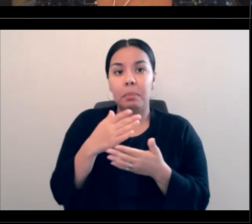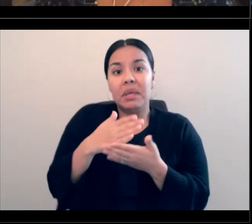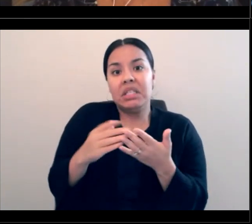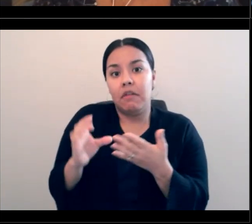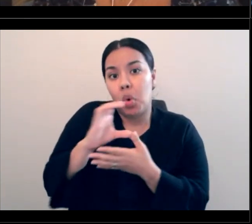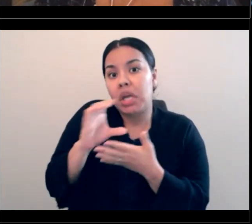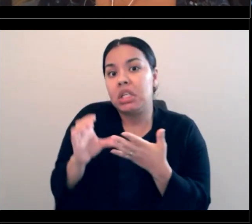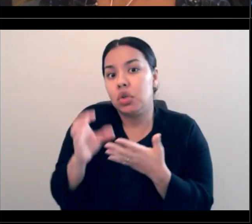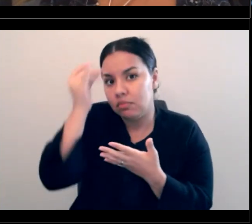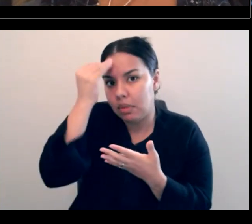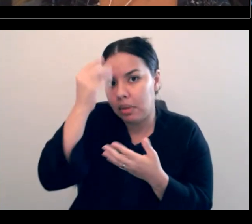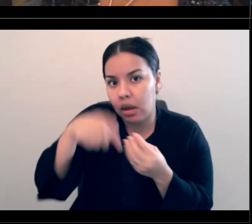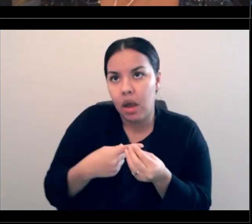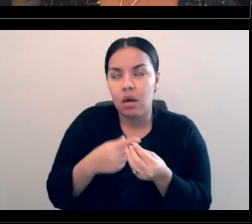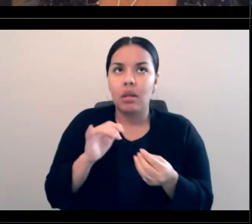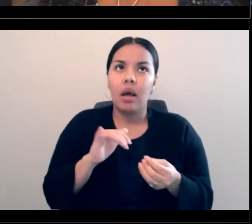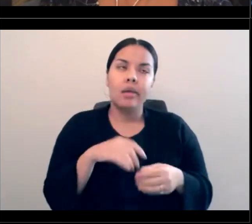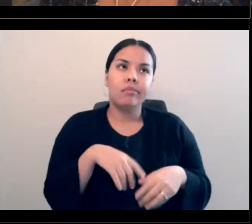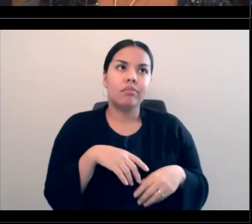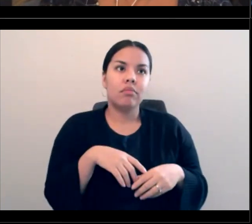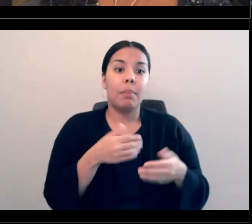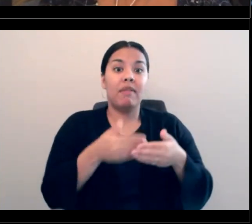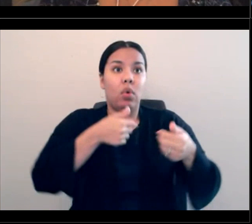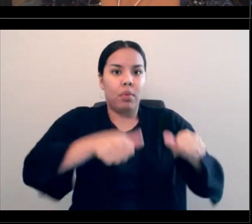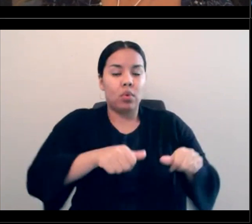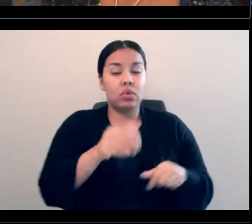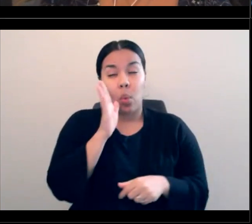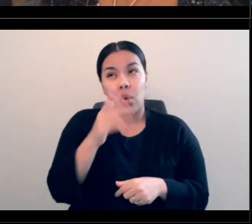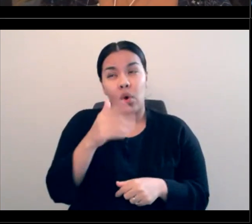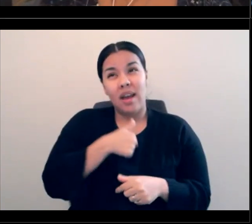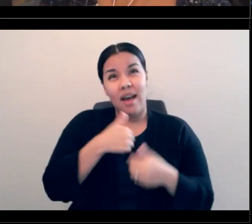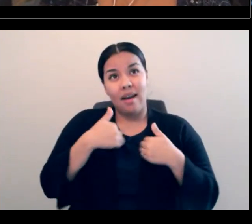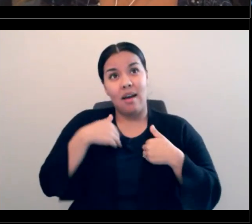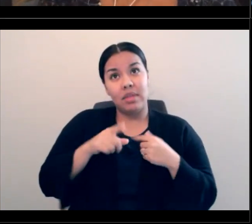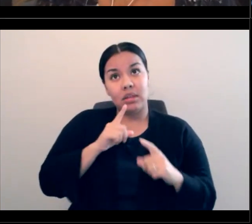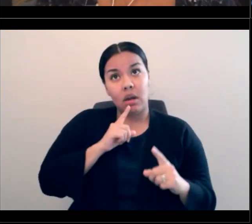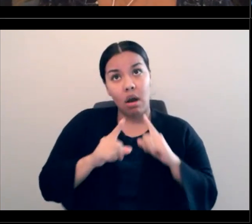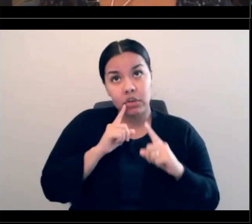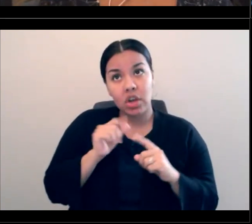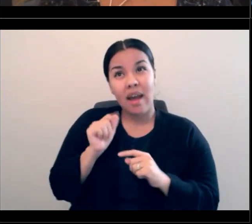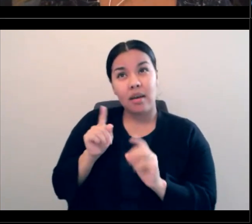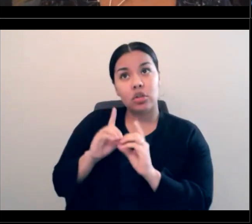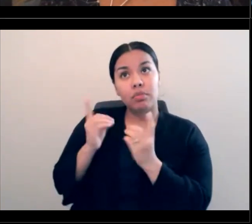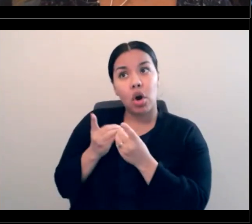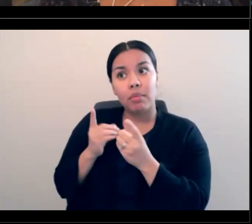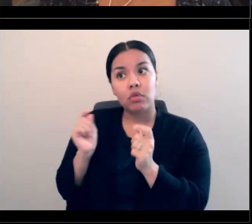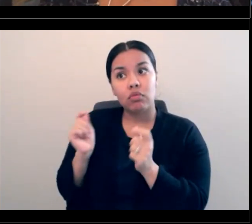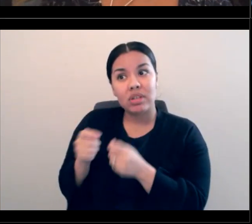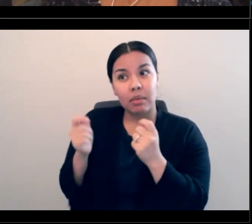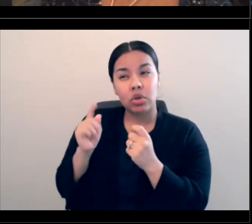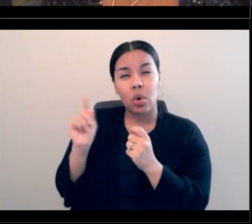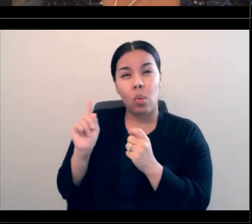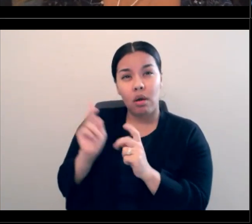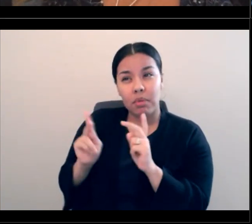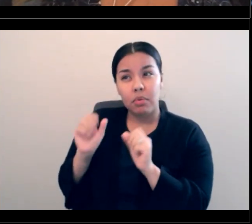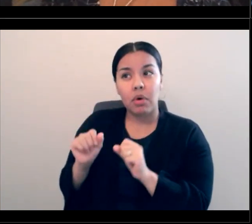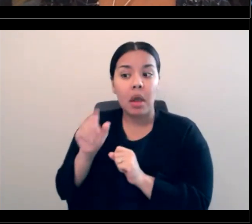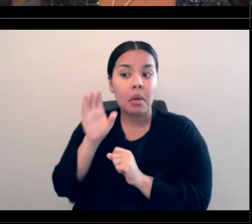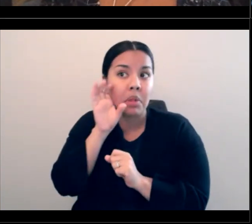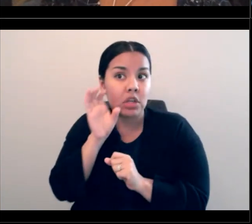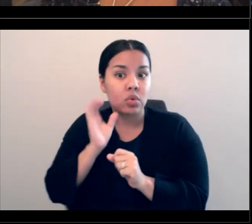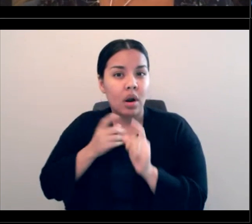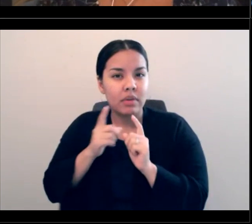I be having this conversation at a department reception where people could overhear? Like, if you're looking for a heuristic, that